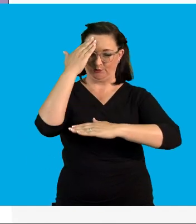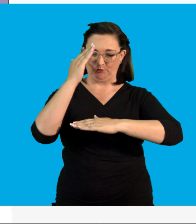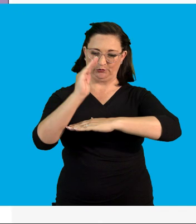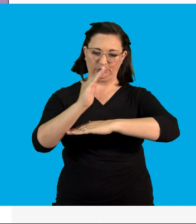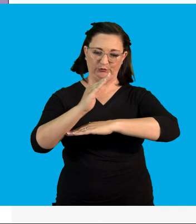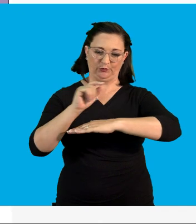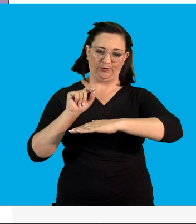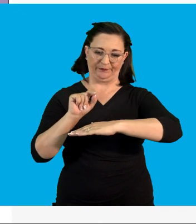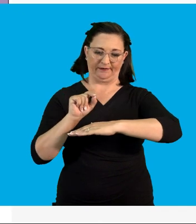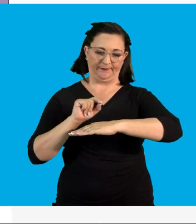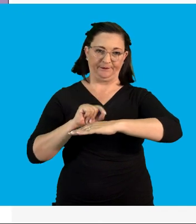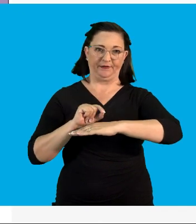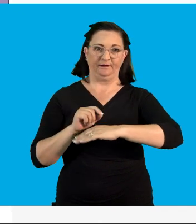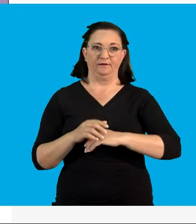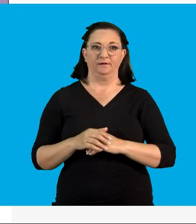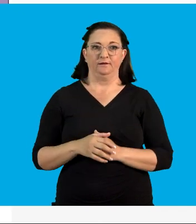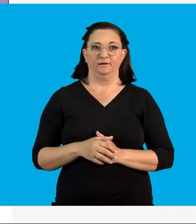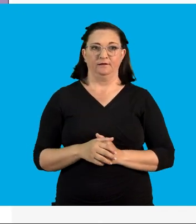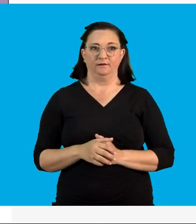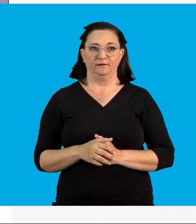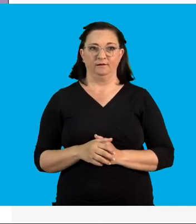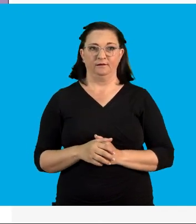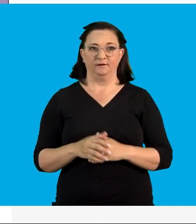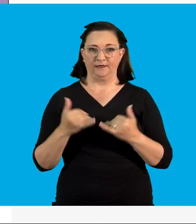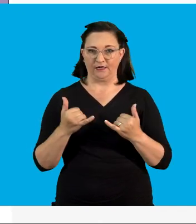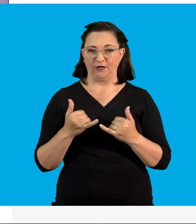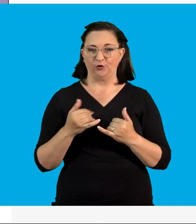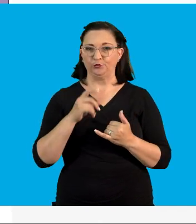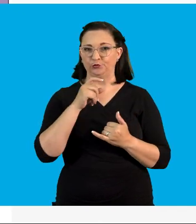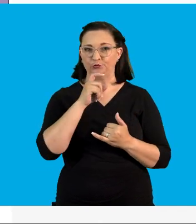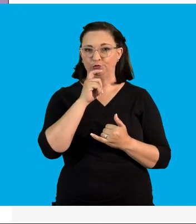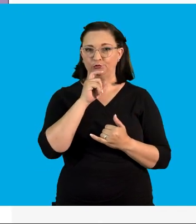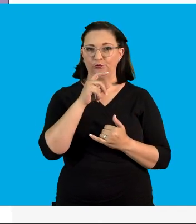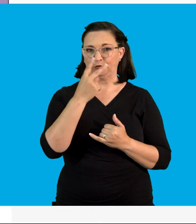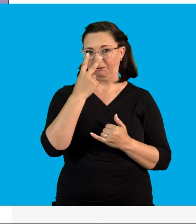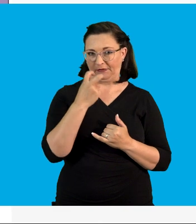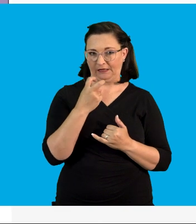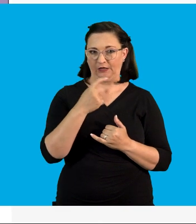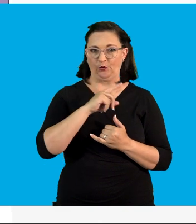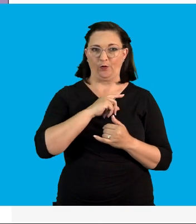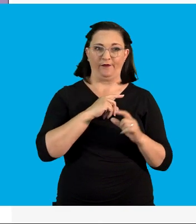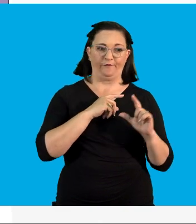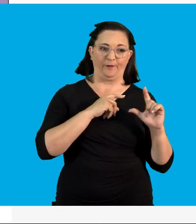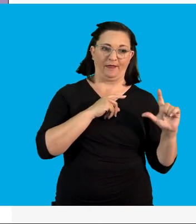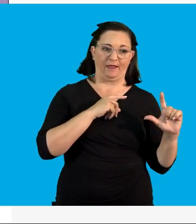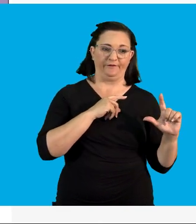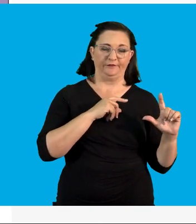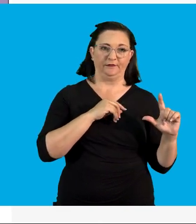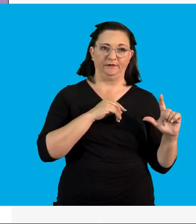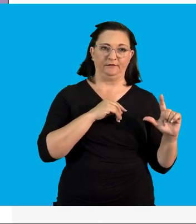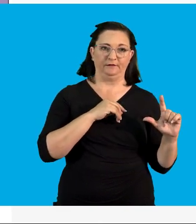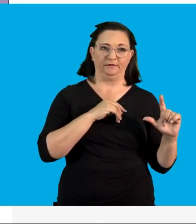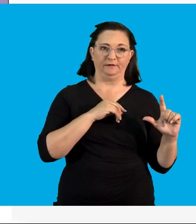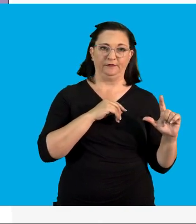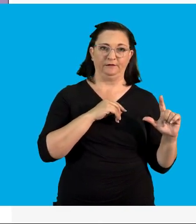pin. Now I'm all of a sudden using the black line because I'm measuring from the left-hand side. That's where I'm beginning.